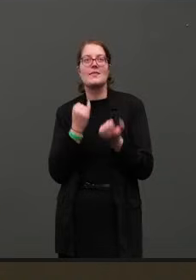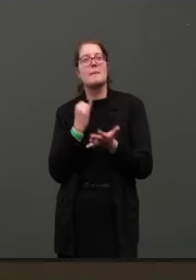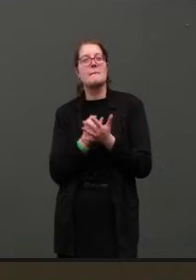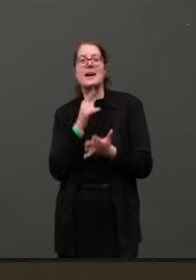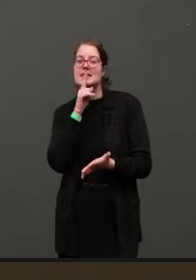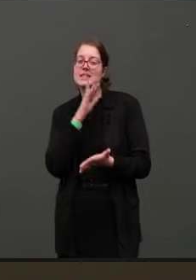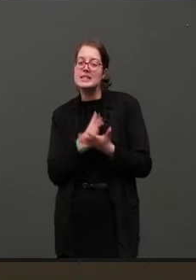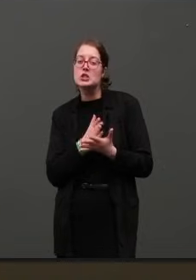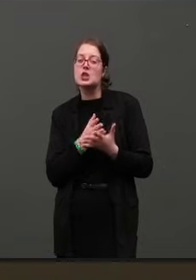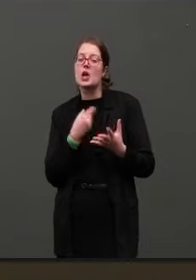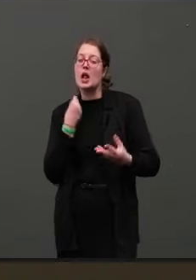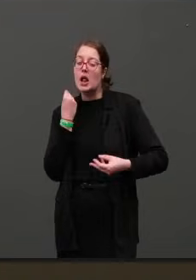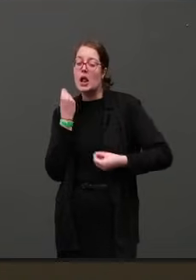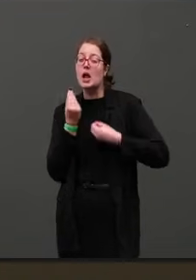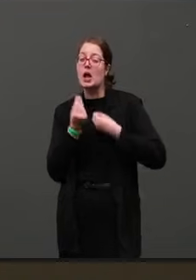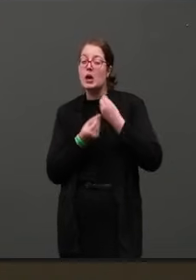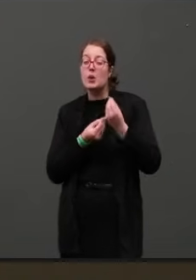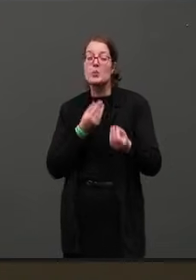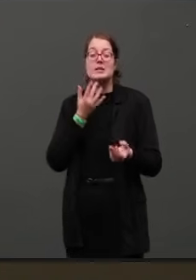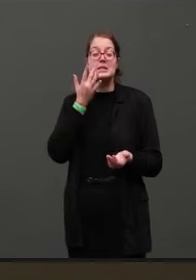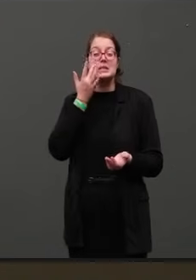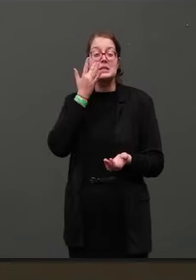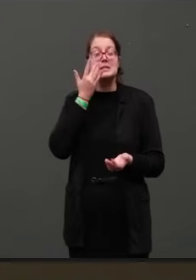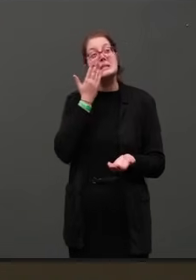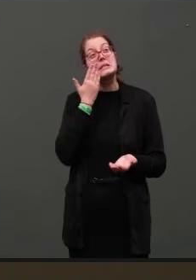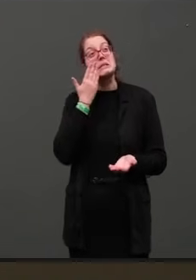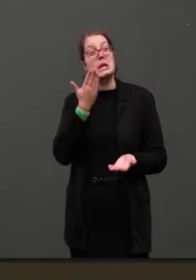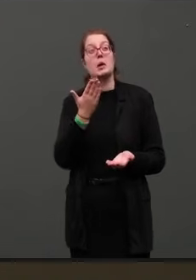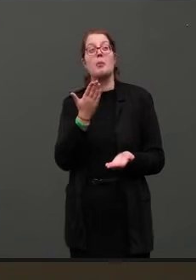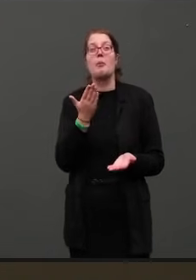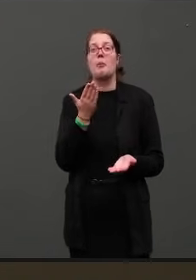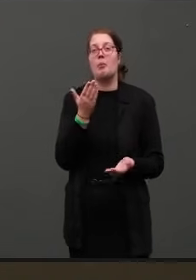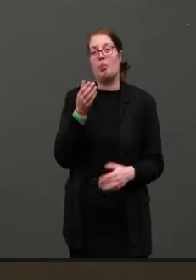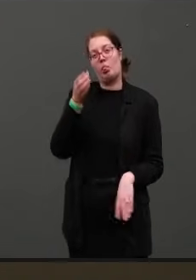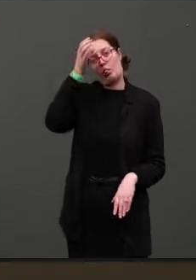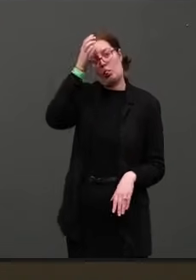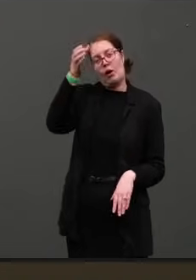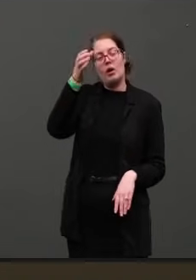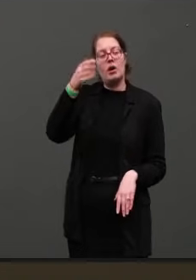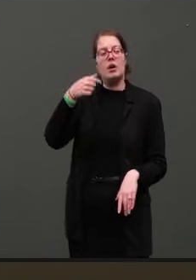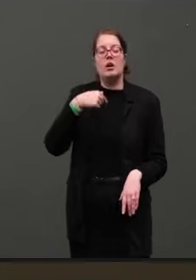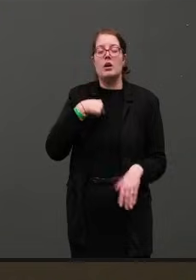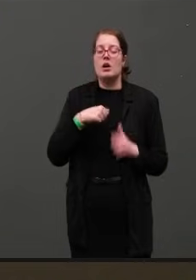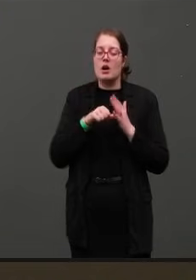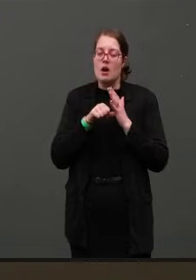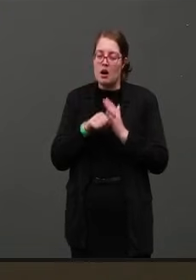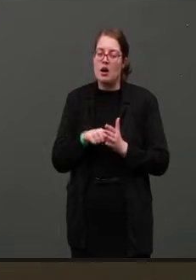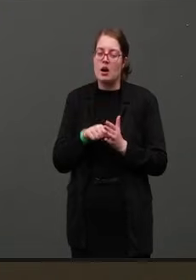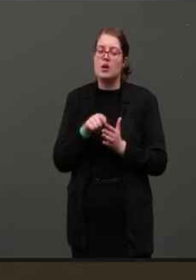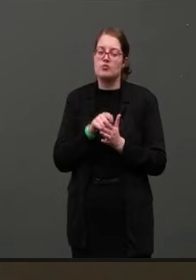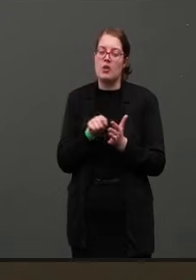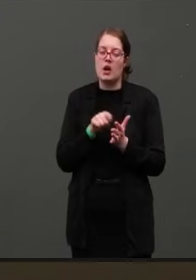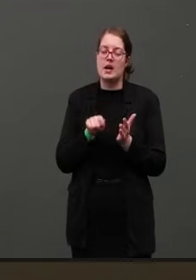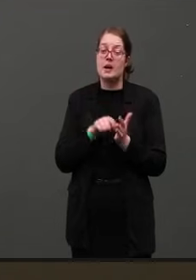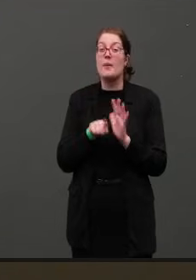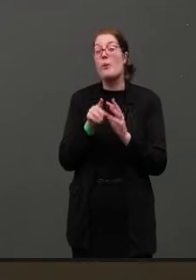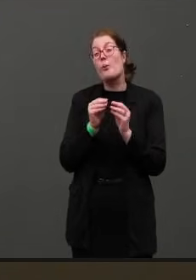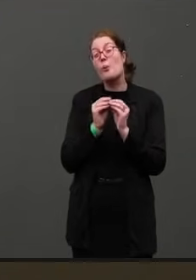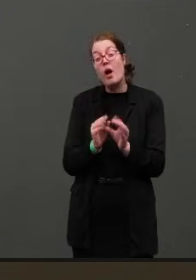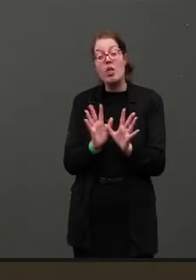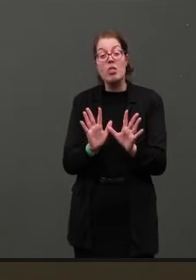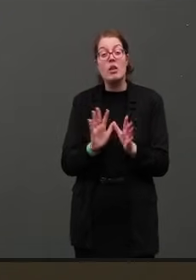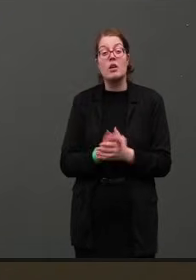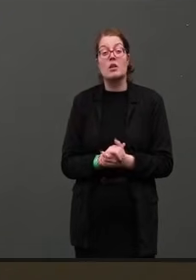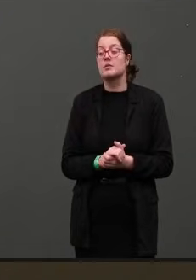doesn't seem dumb can be one of the most difficult parts of writing a story. But it's worth it, because one